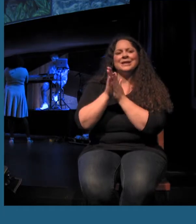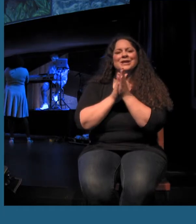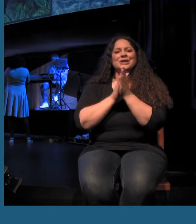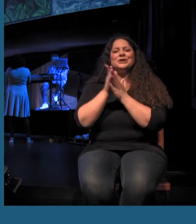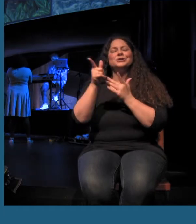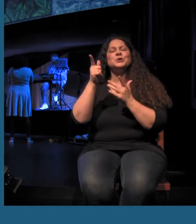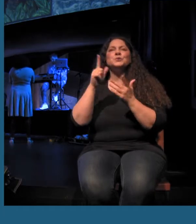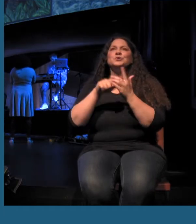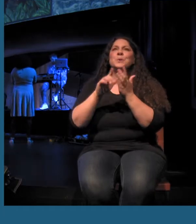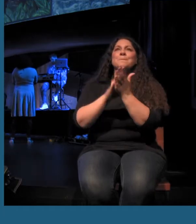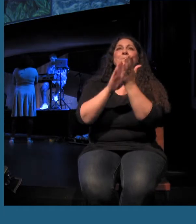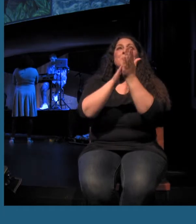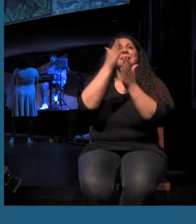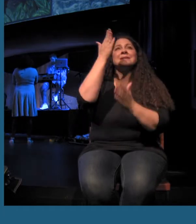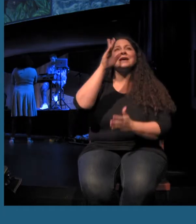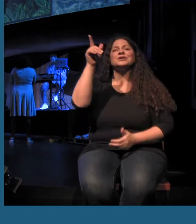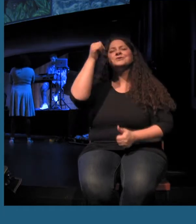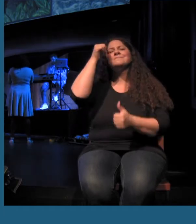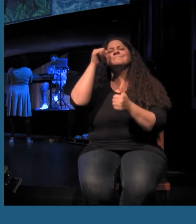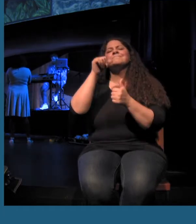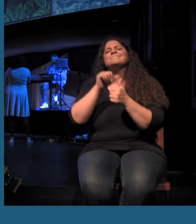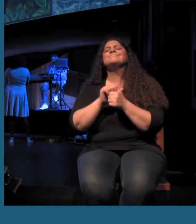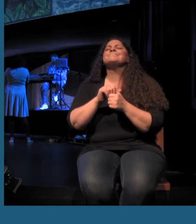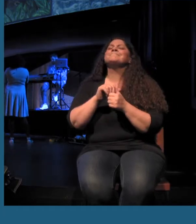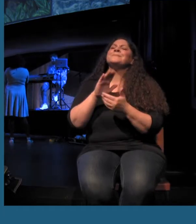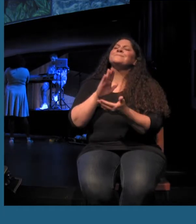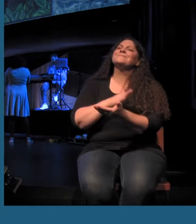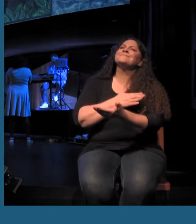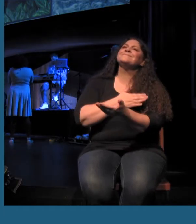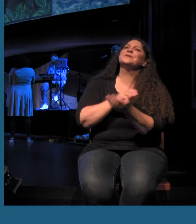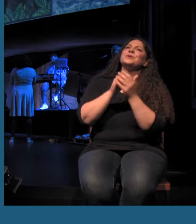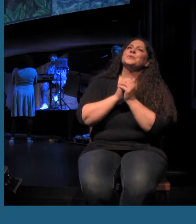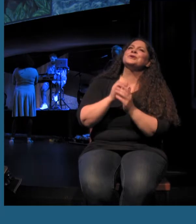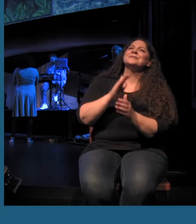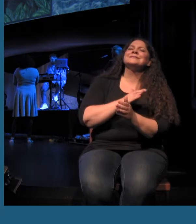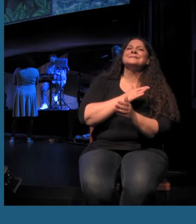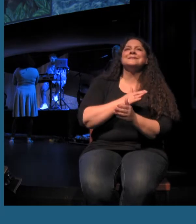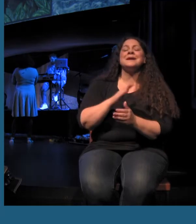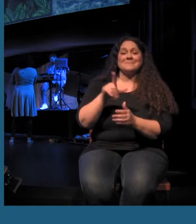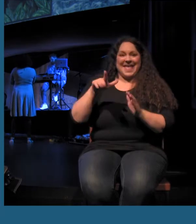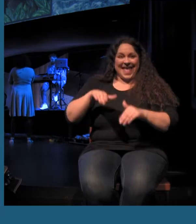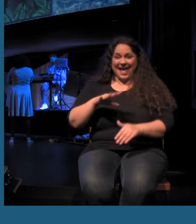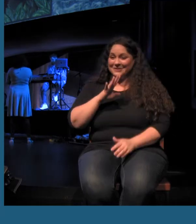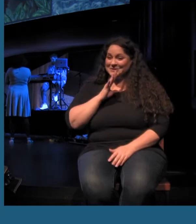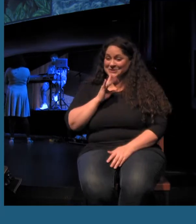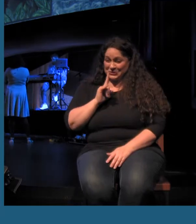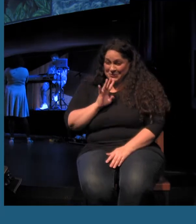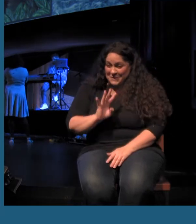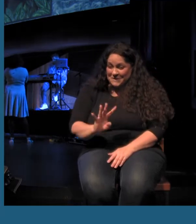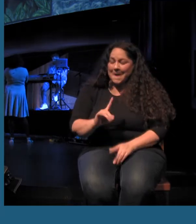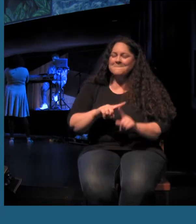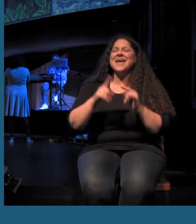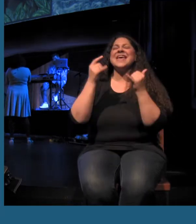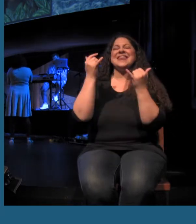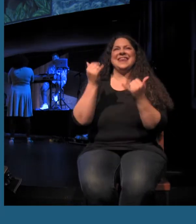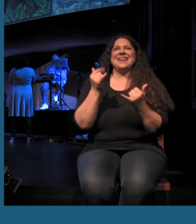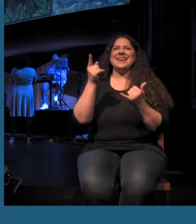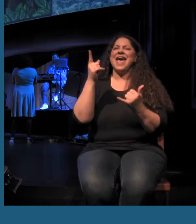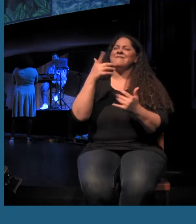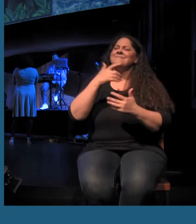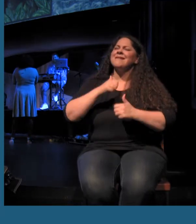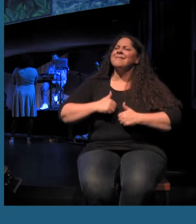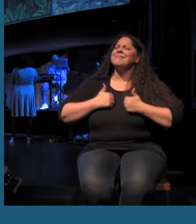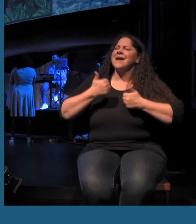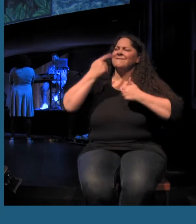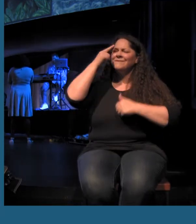and praise God. She remembers humming some of those worship songs all week, even though she couldn't talk yet. Now she's committed her life to Jesus,